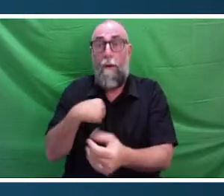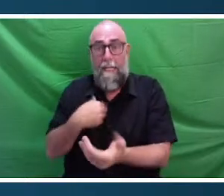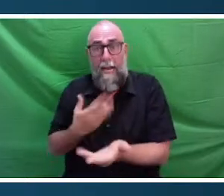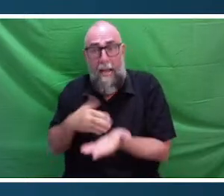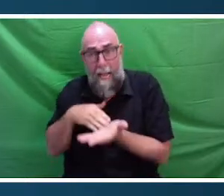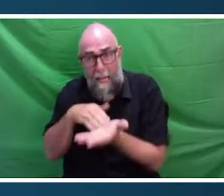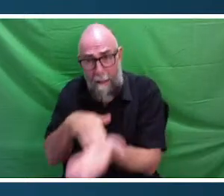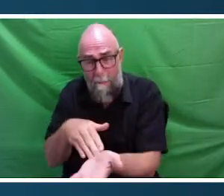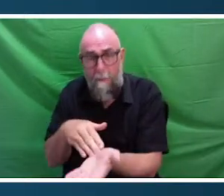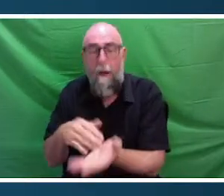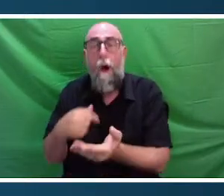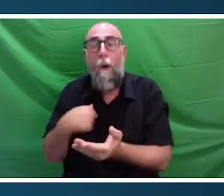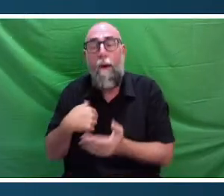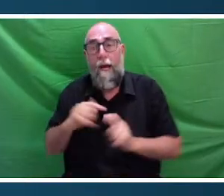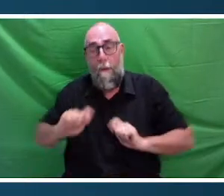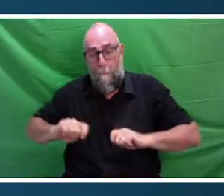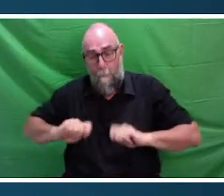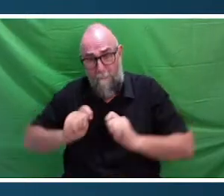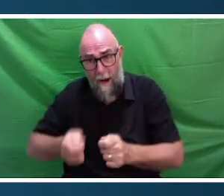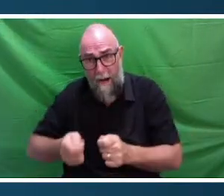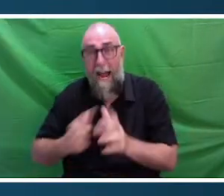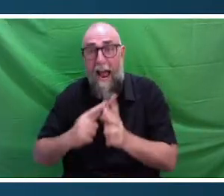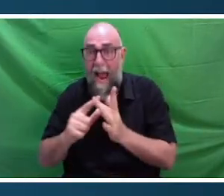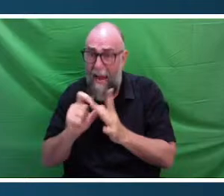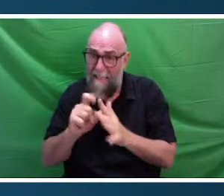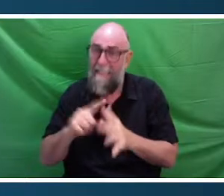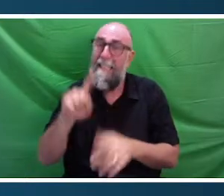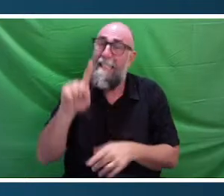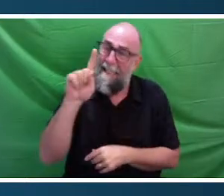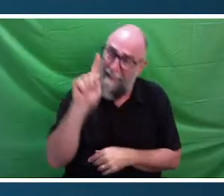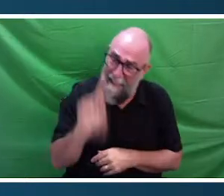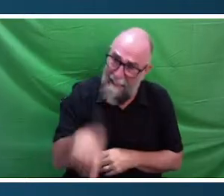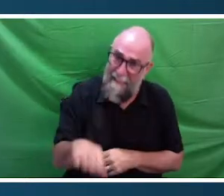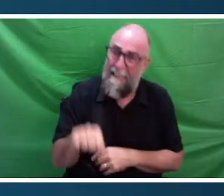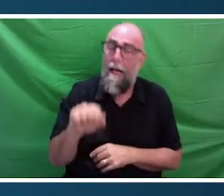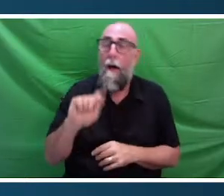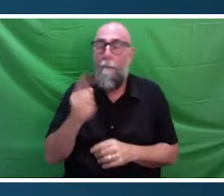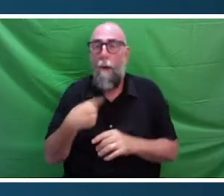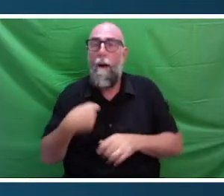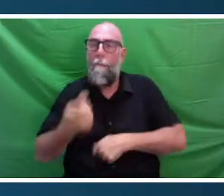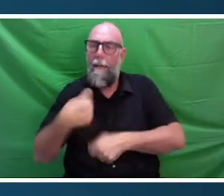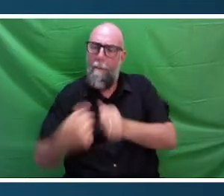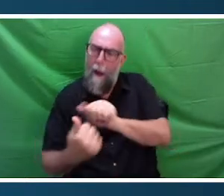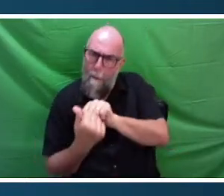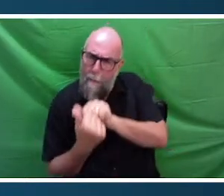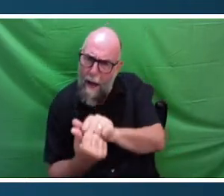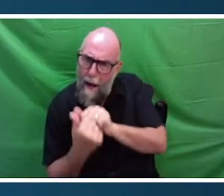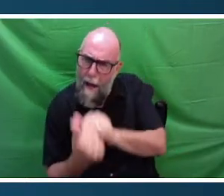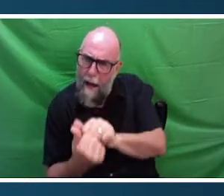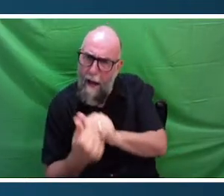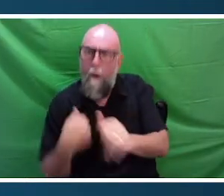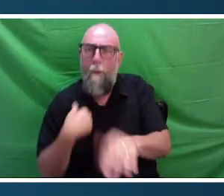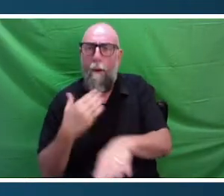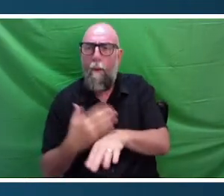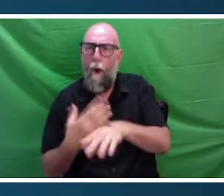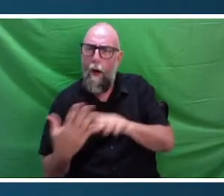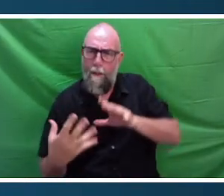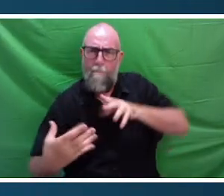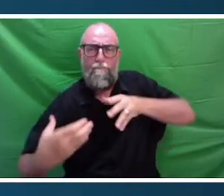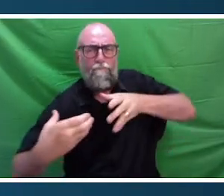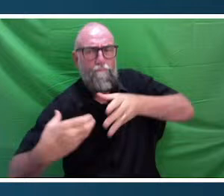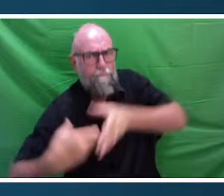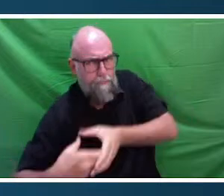being providers of aid to becoming partners in development. We must work closely with local leaders,